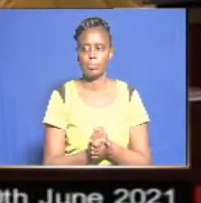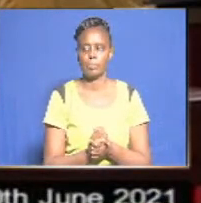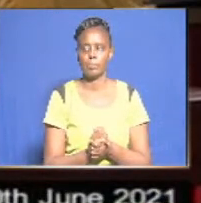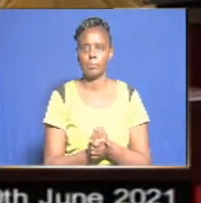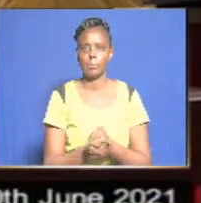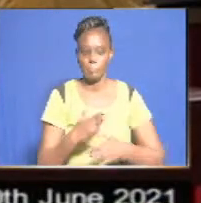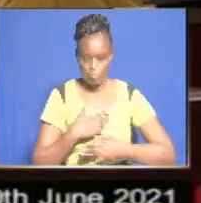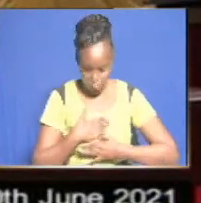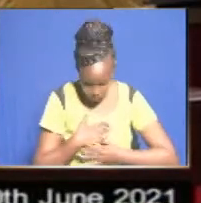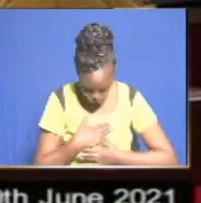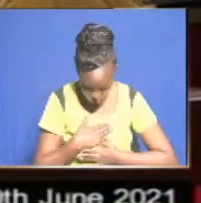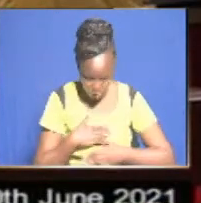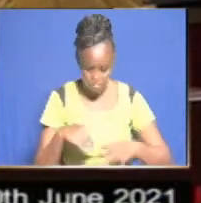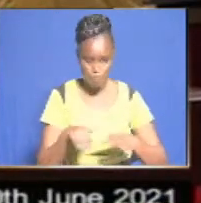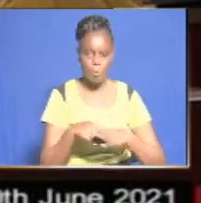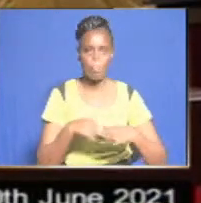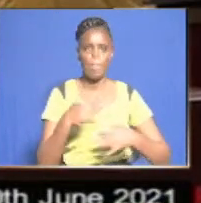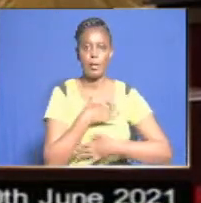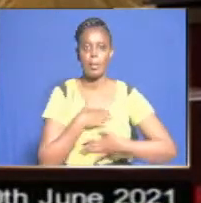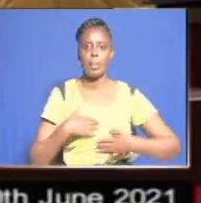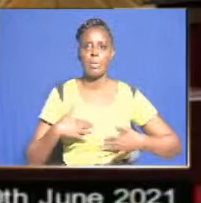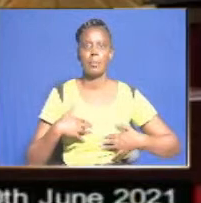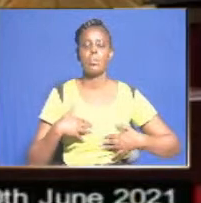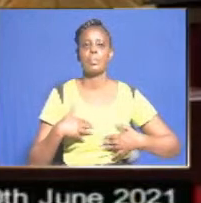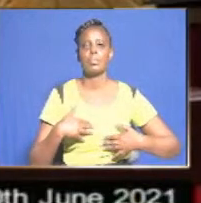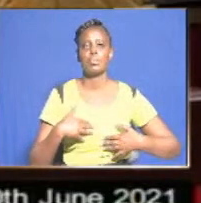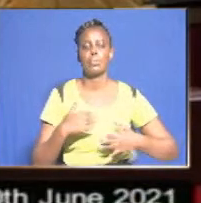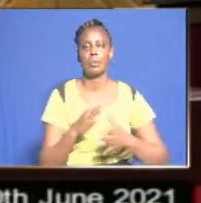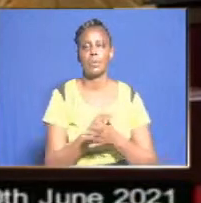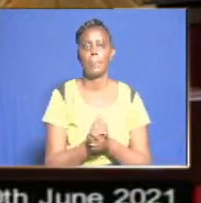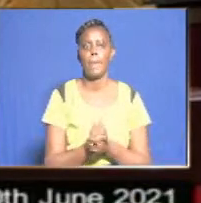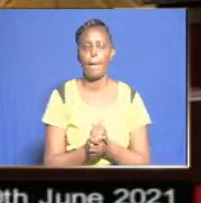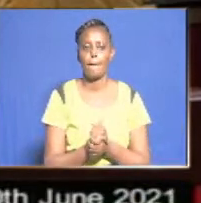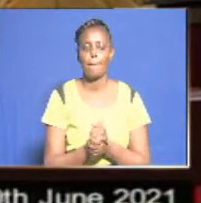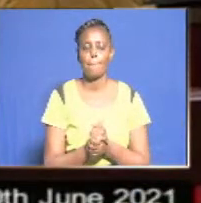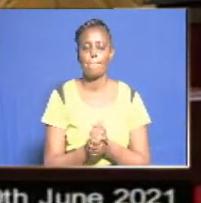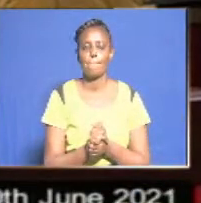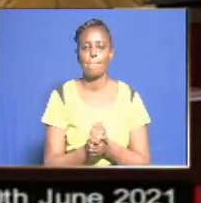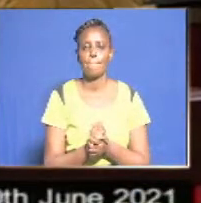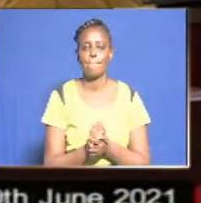Member for Garissa, is it intended or unintended?